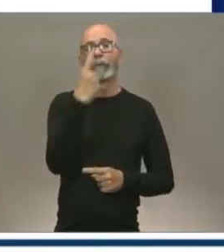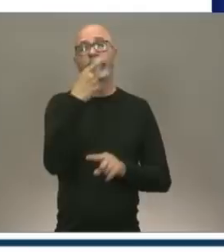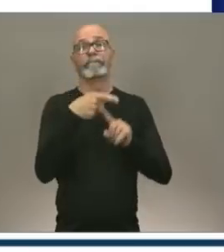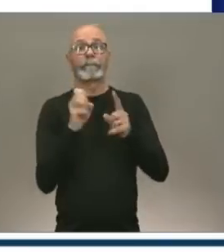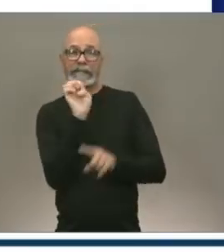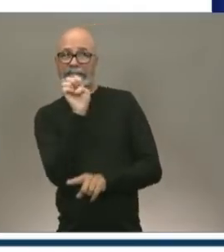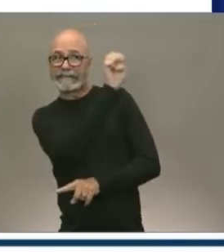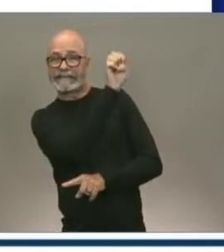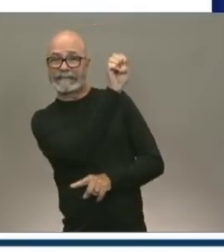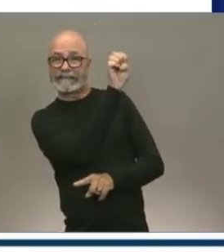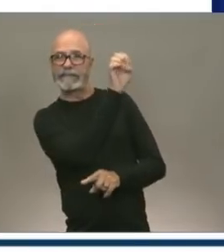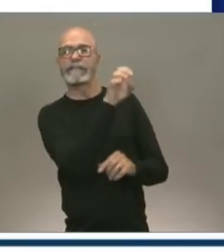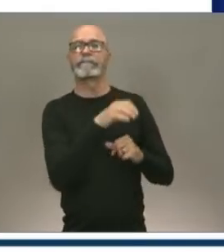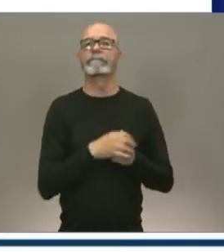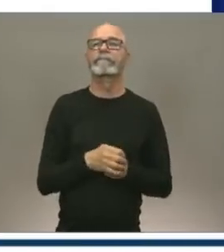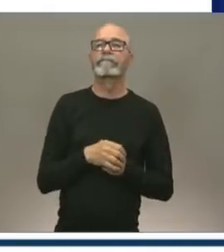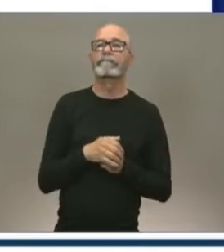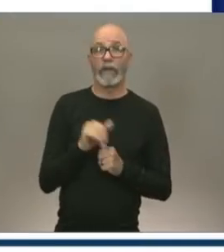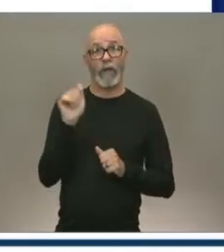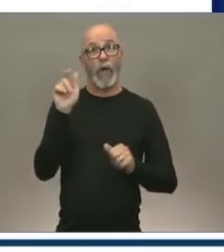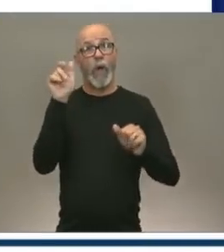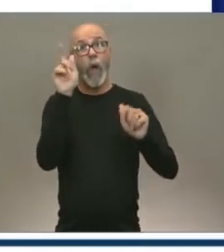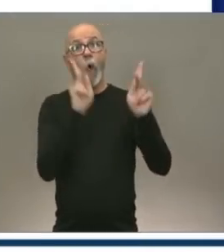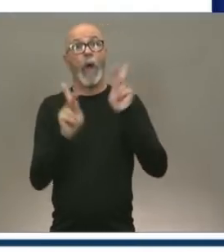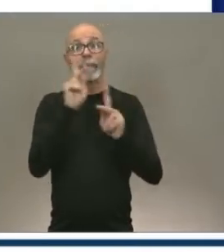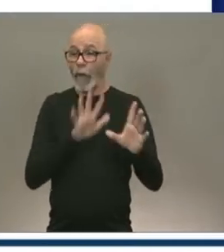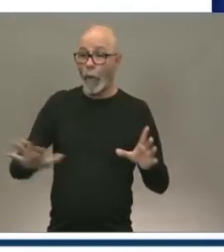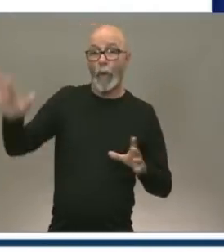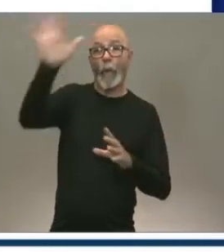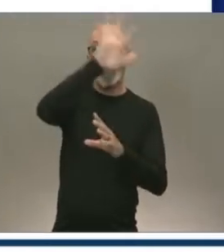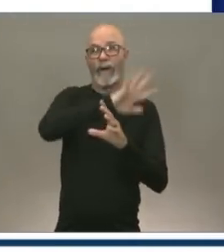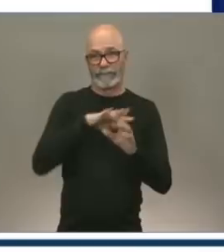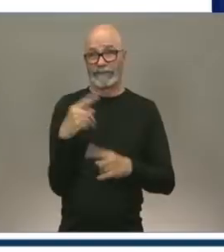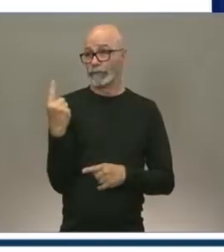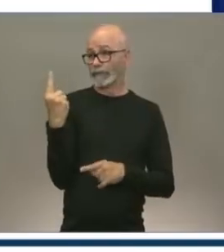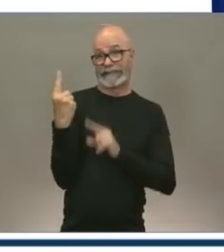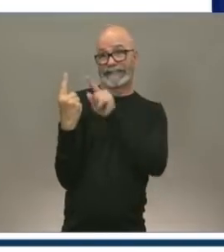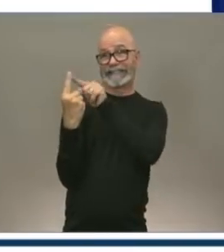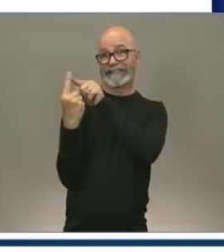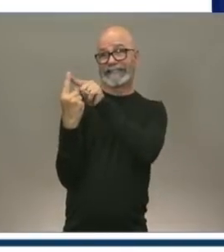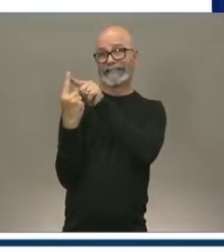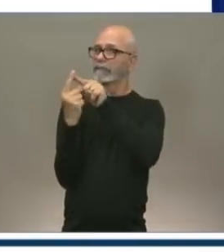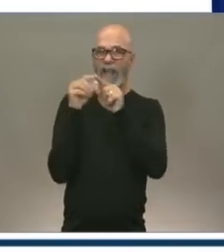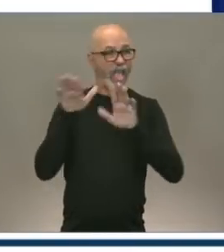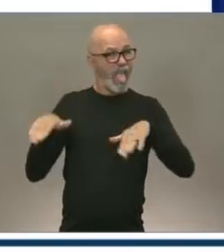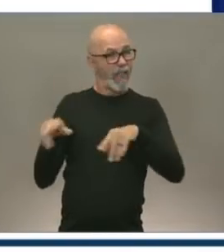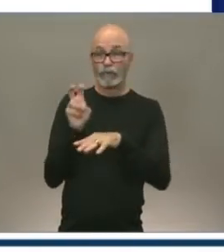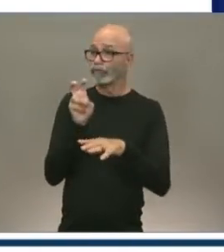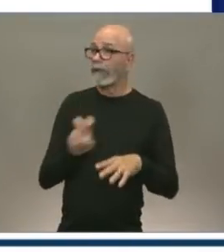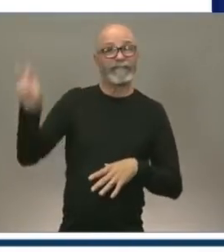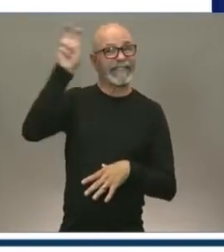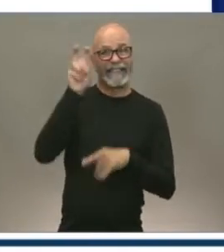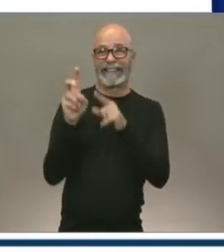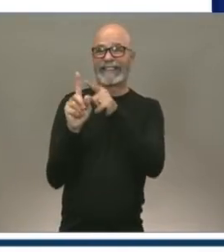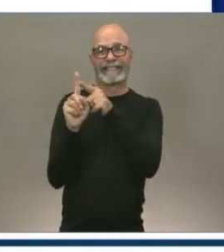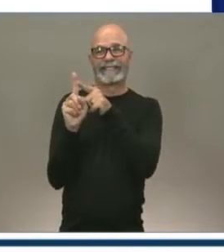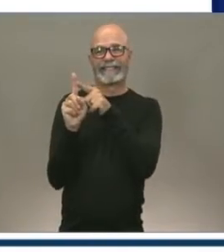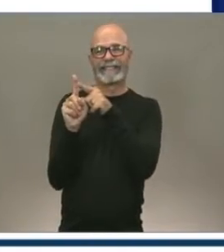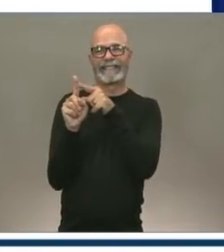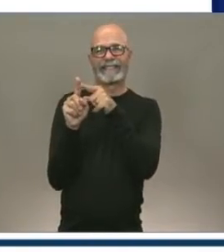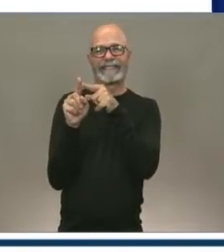1 are related to travel outside of the country, and the other is related to travel outside of Atlantic Canada. All are